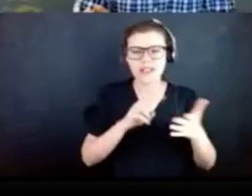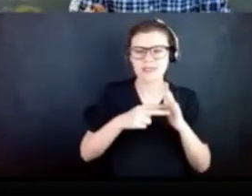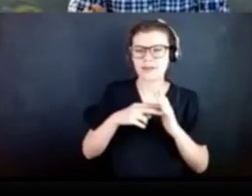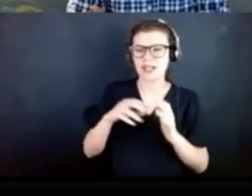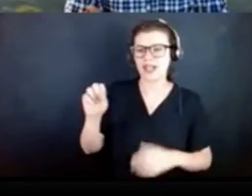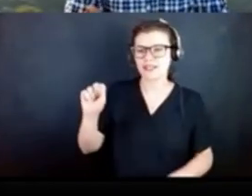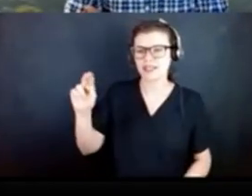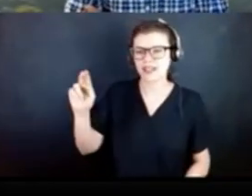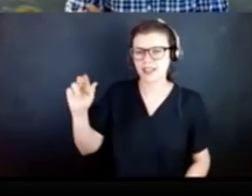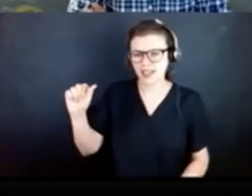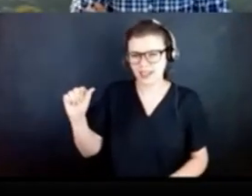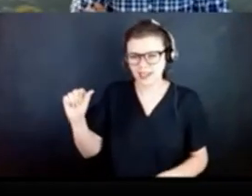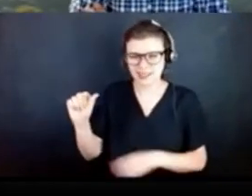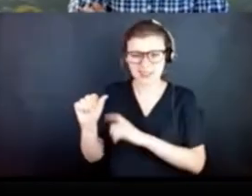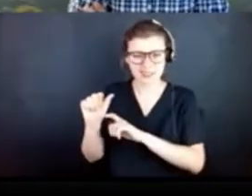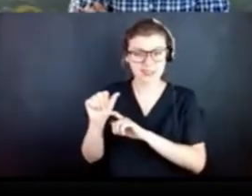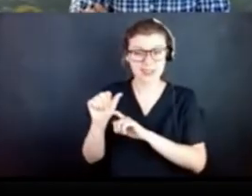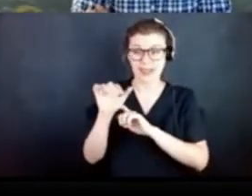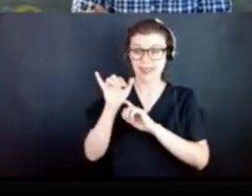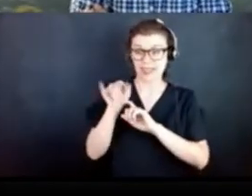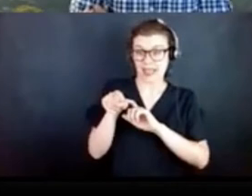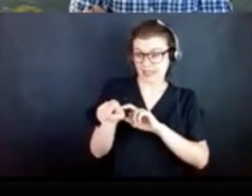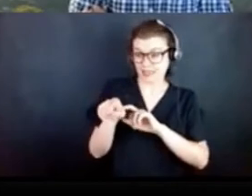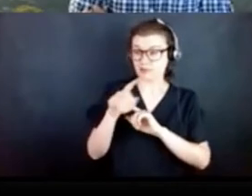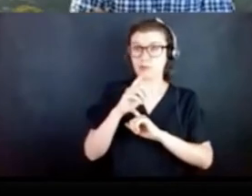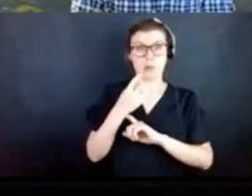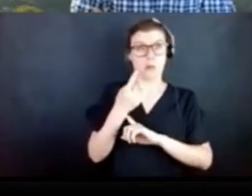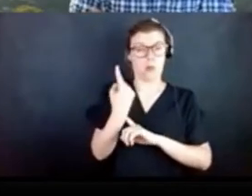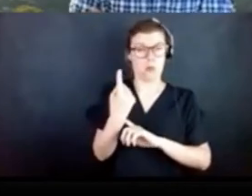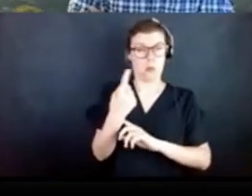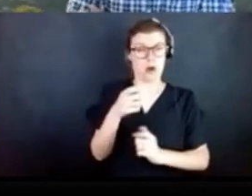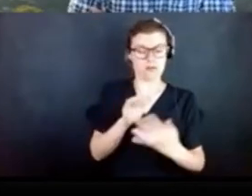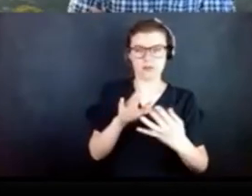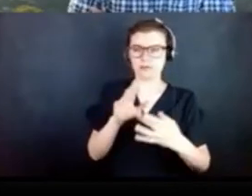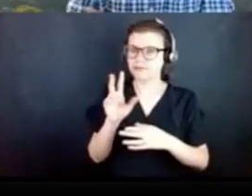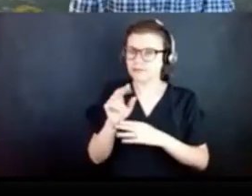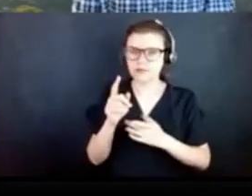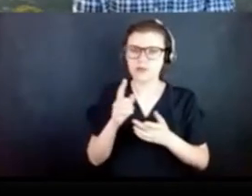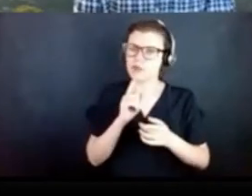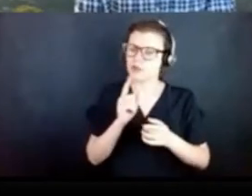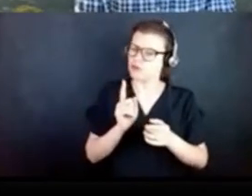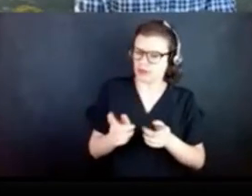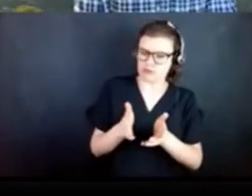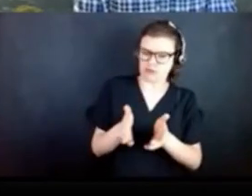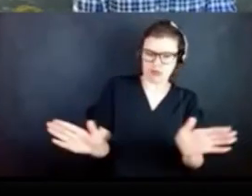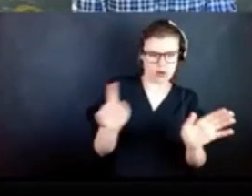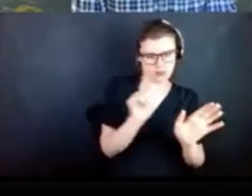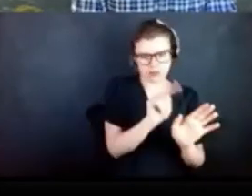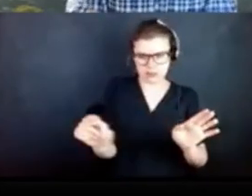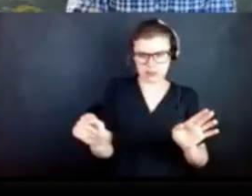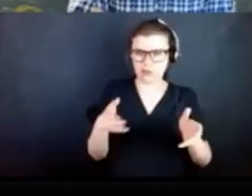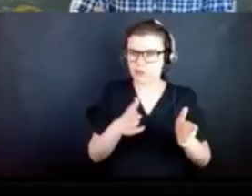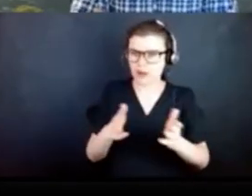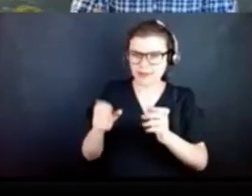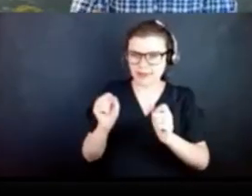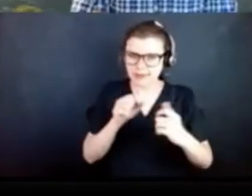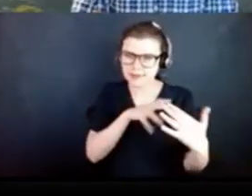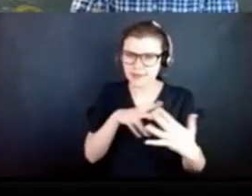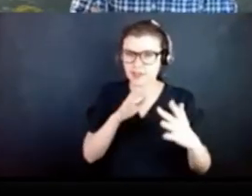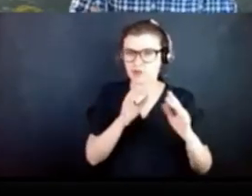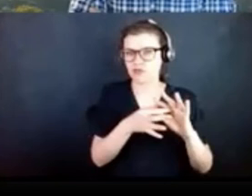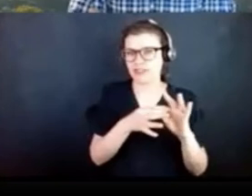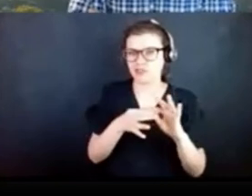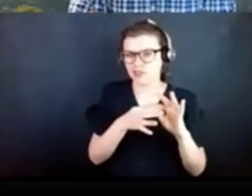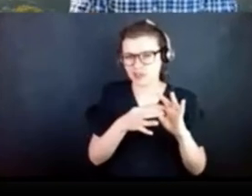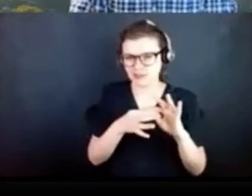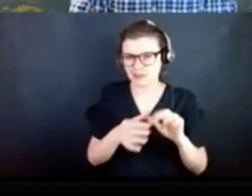for um, research methods that allow us to study relationships. So we'll do two